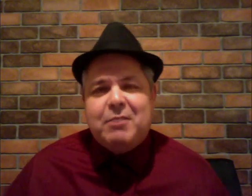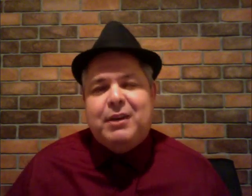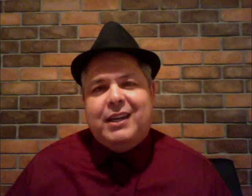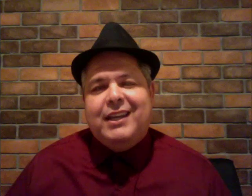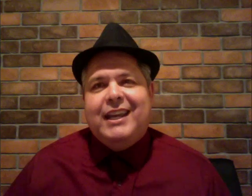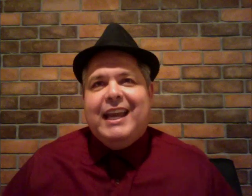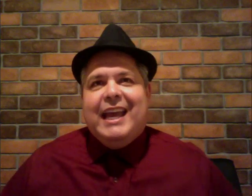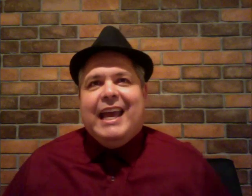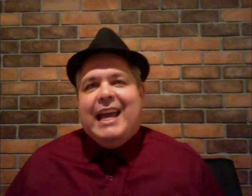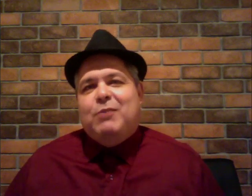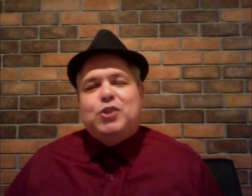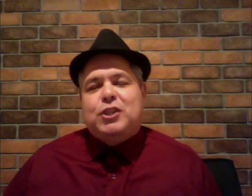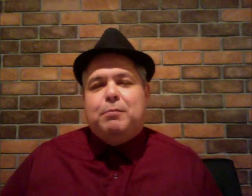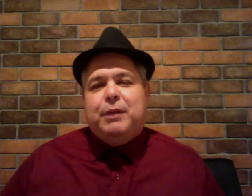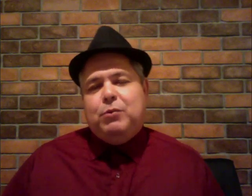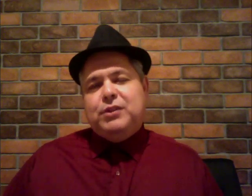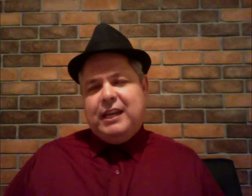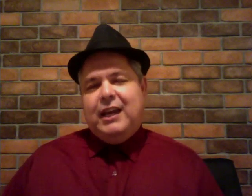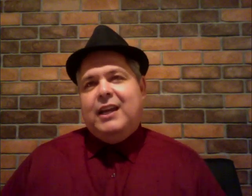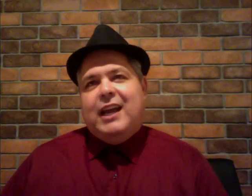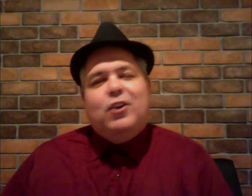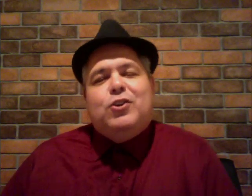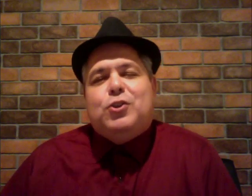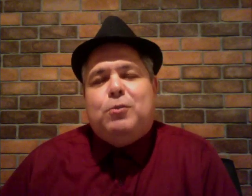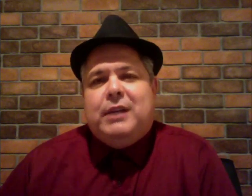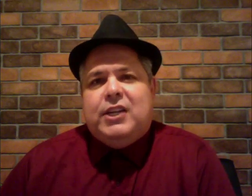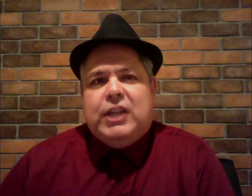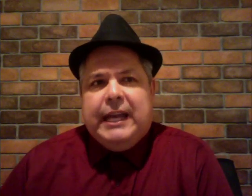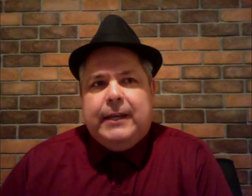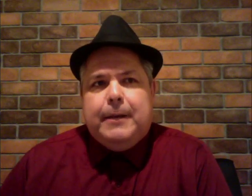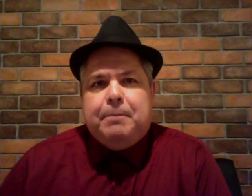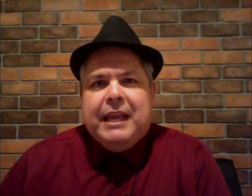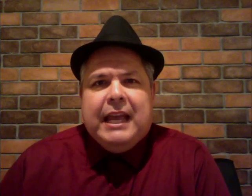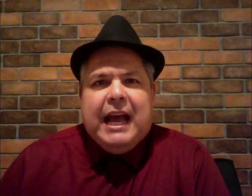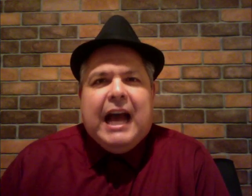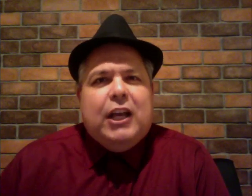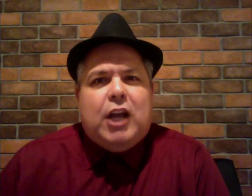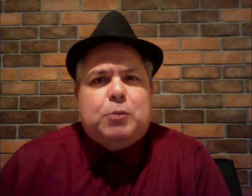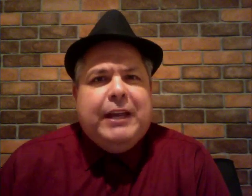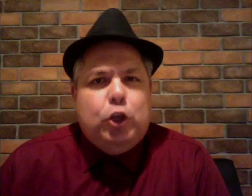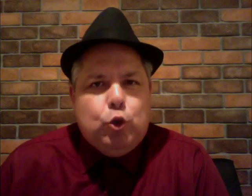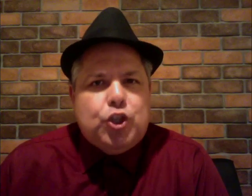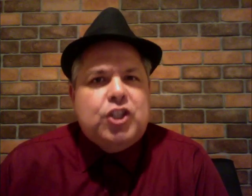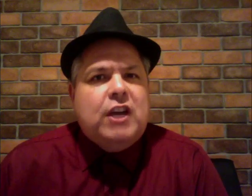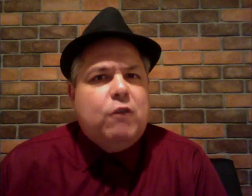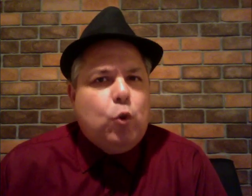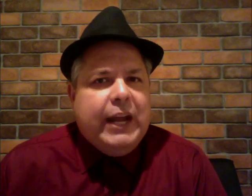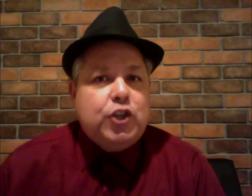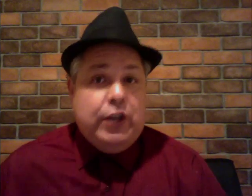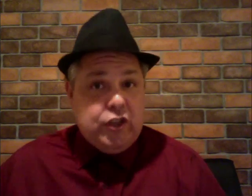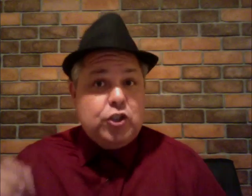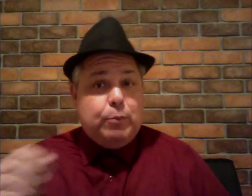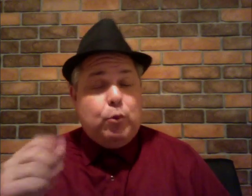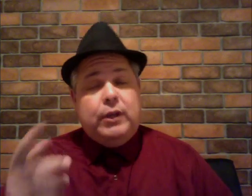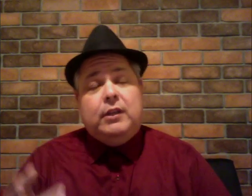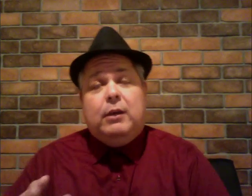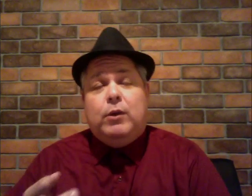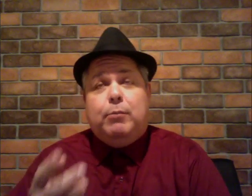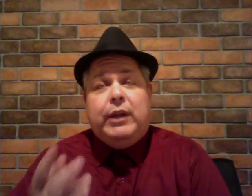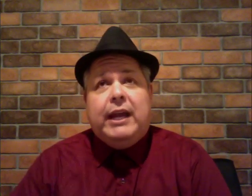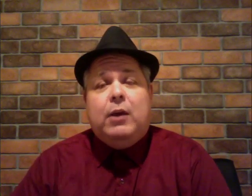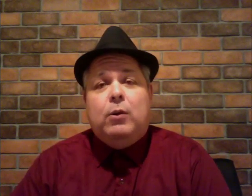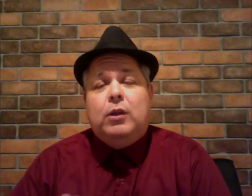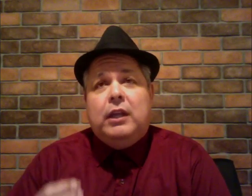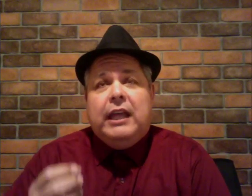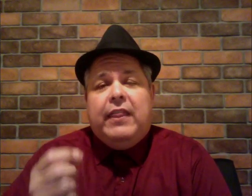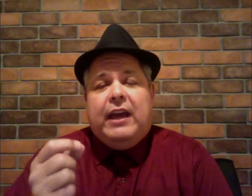loves everybody. And it was just I learned so much. And I lost my illusions of grandeur. And this is the point I want to